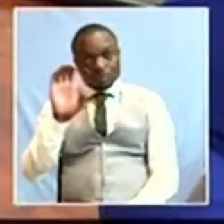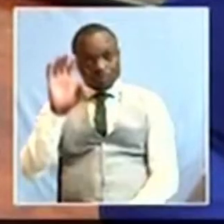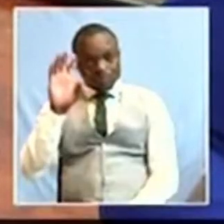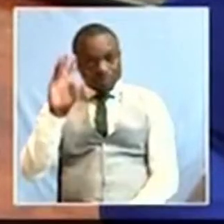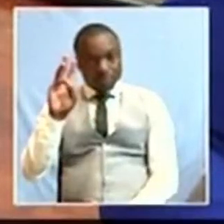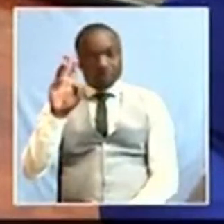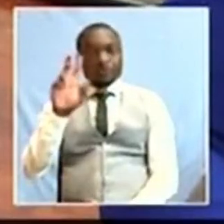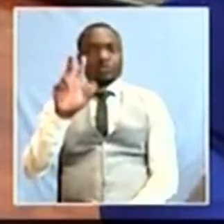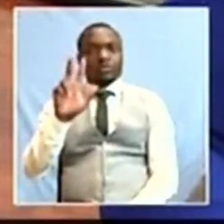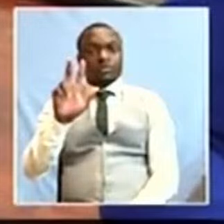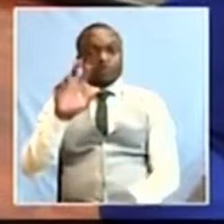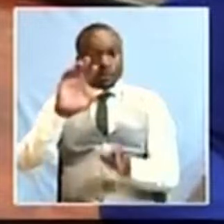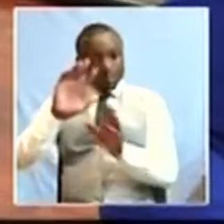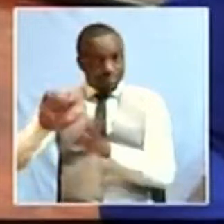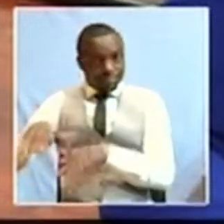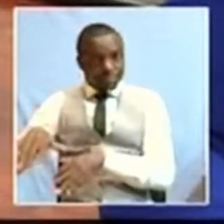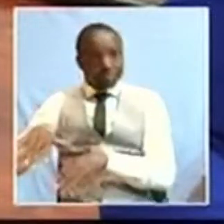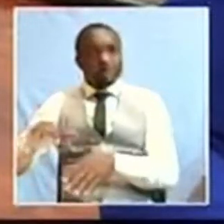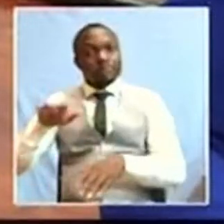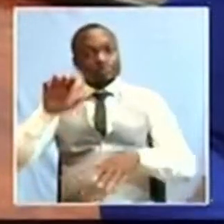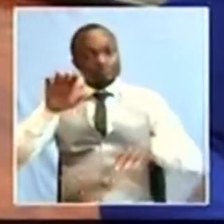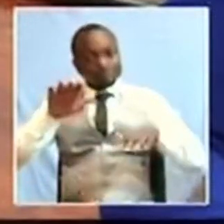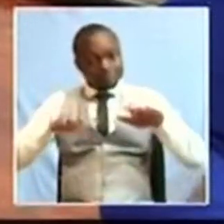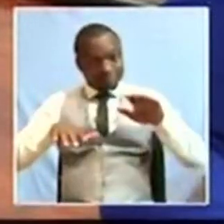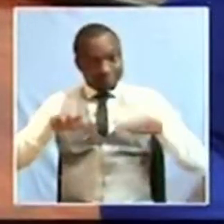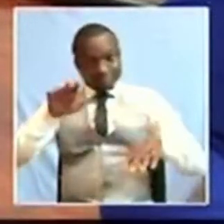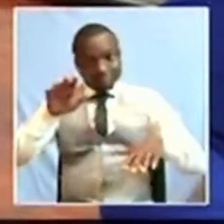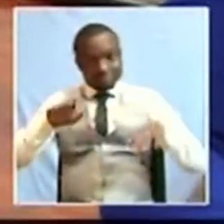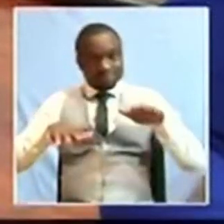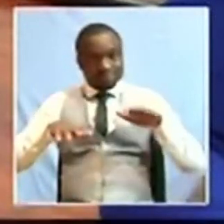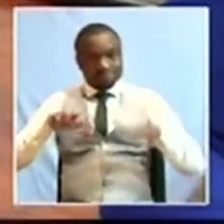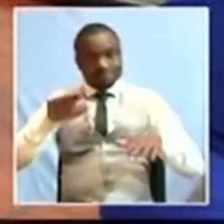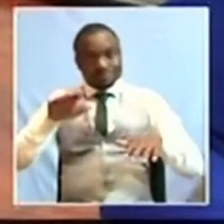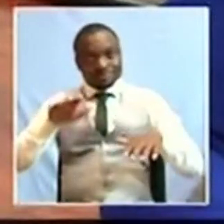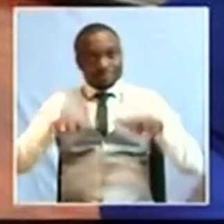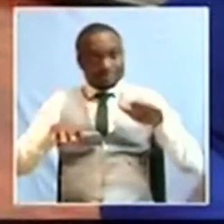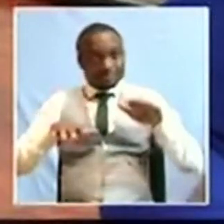21,763, leaving a balance of